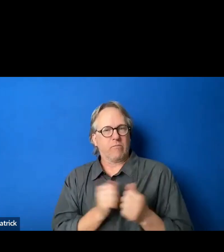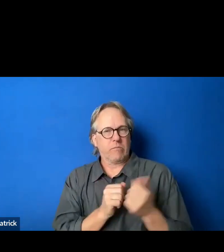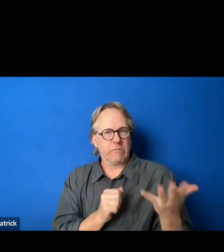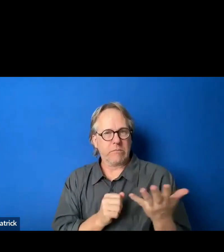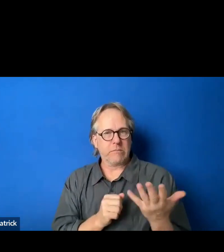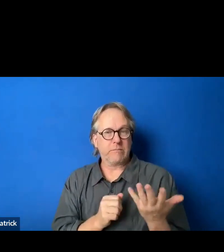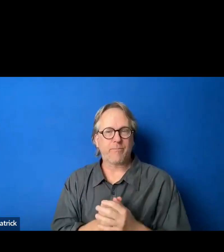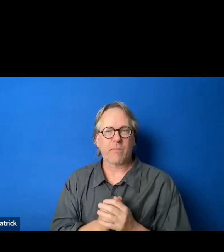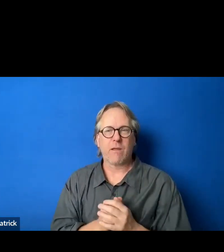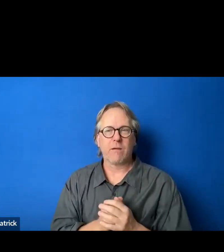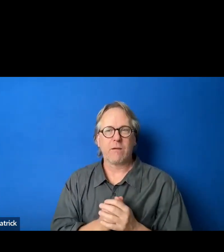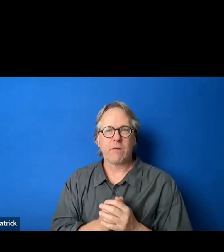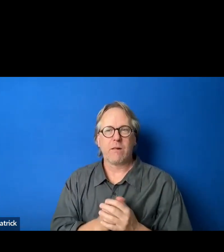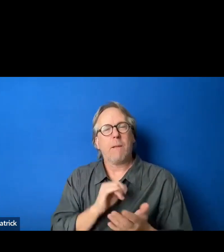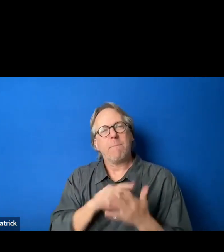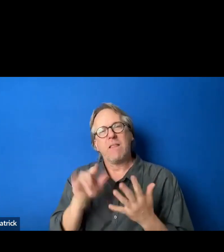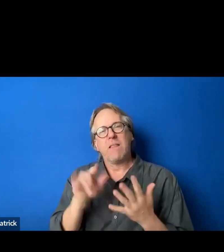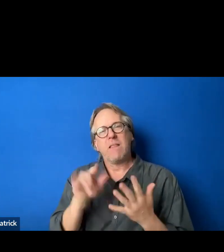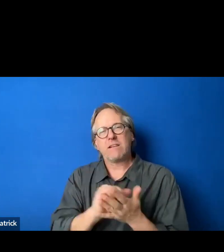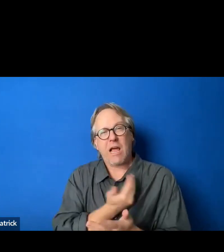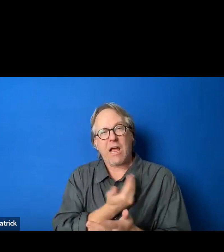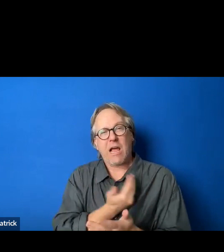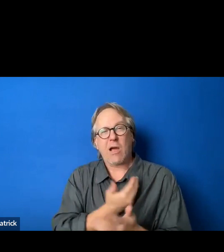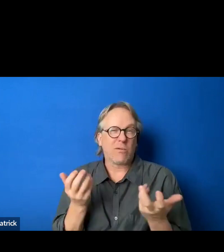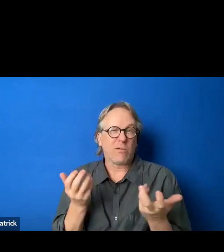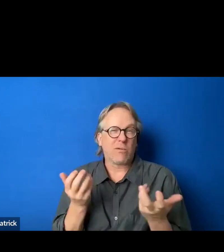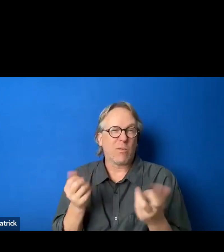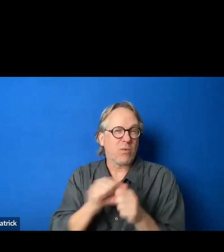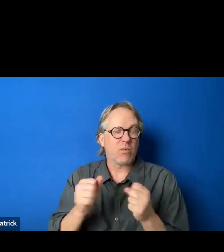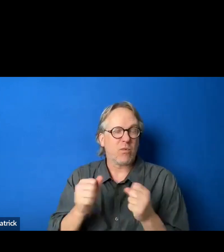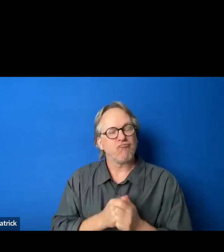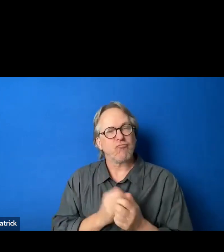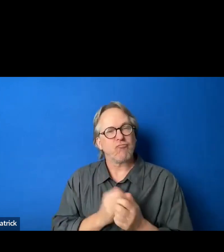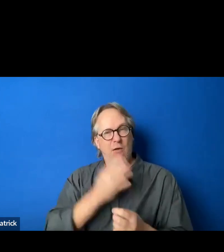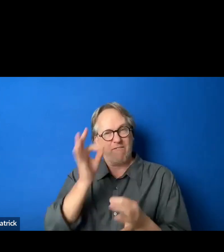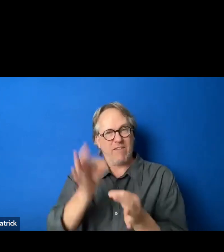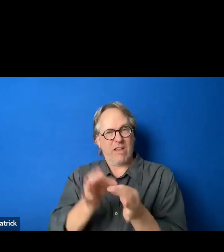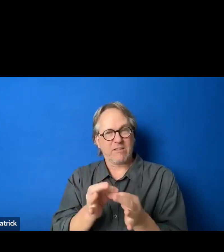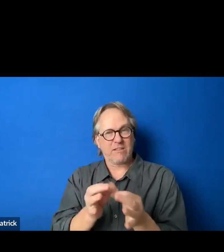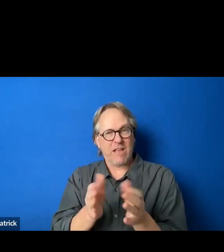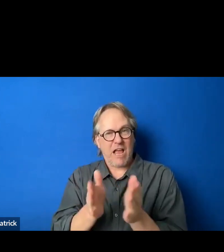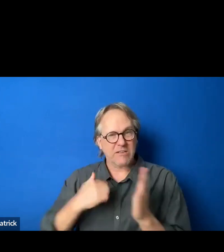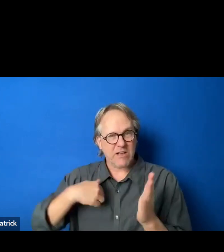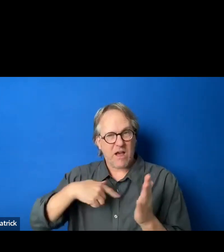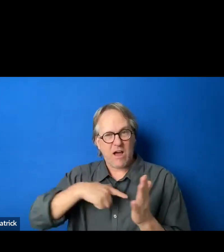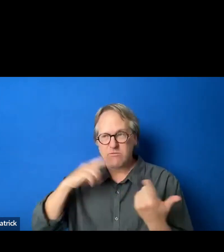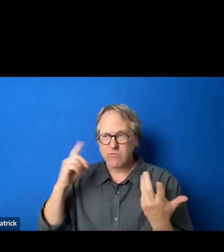some of the soul work and the growth work, right, that our faith asks us to do is